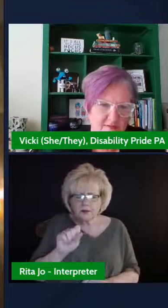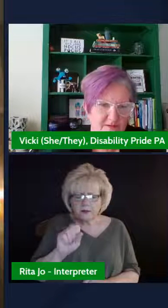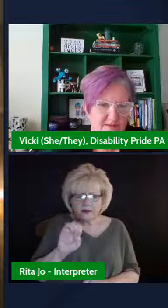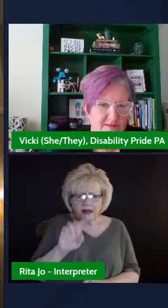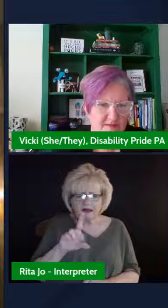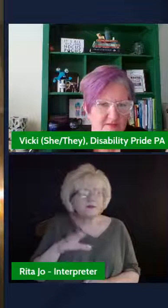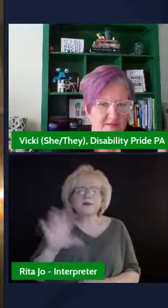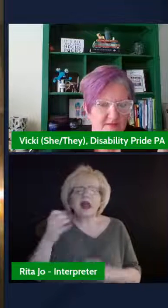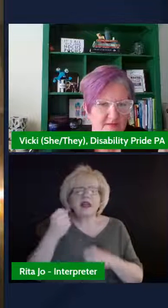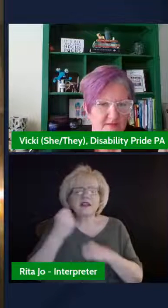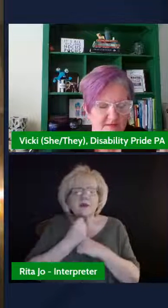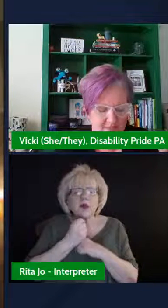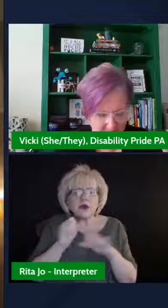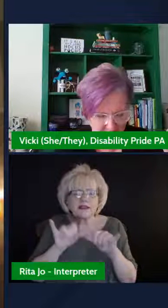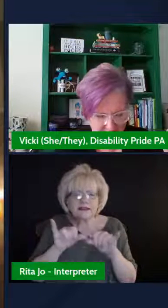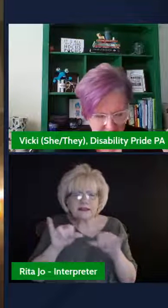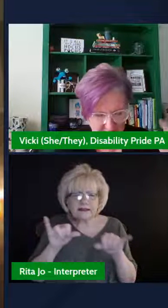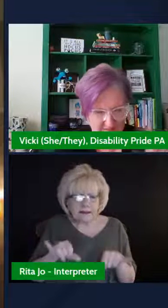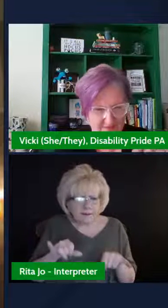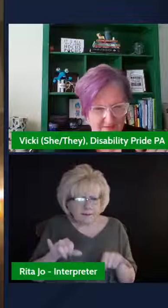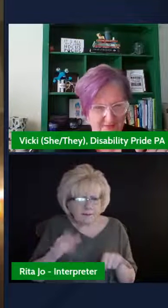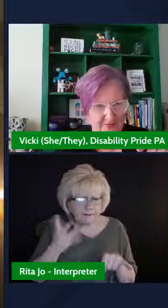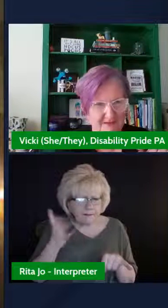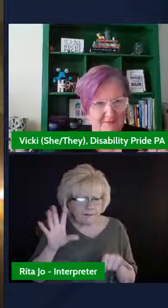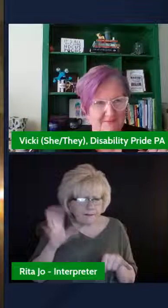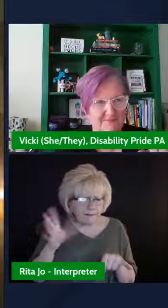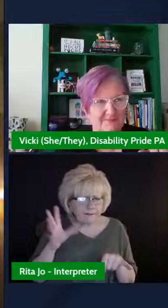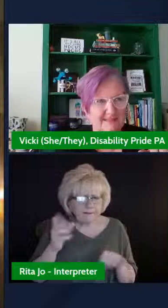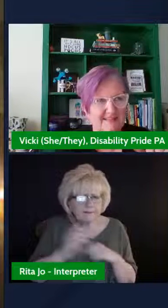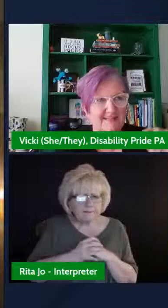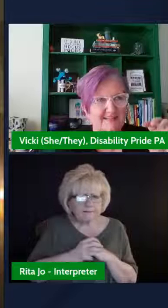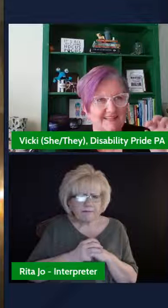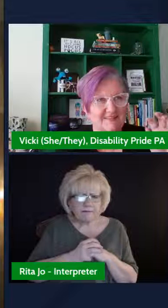Support system. Did I say? I don't know. I the said the,